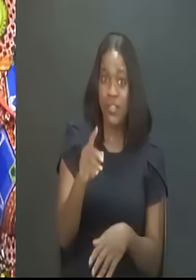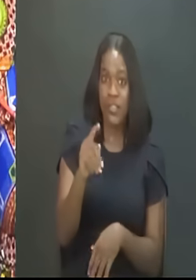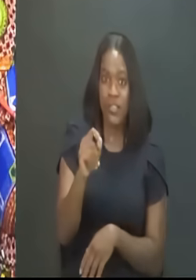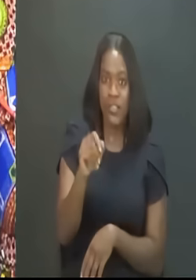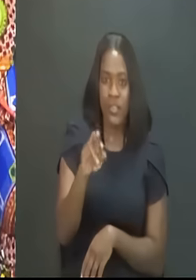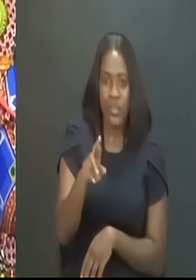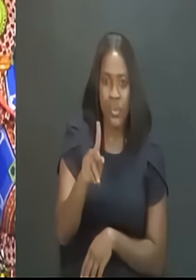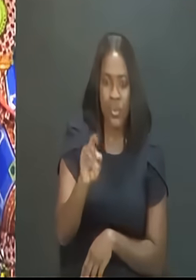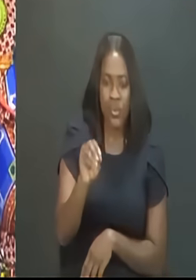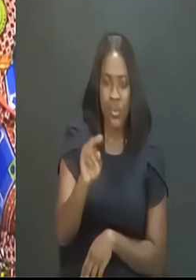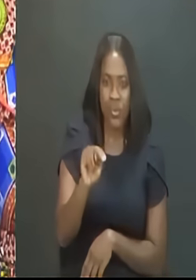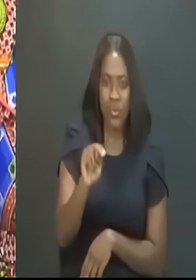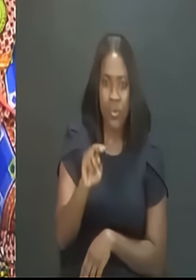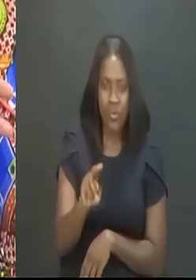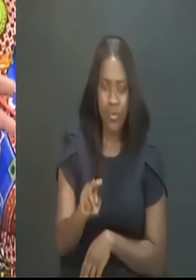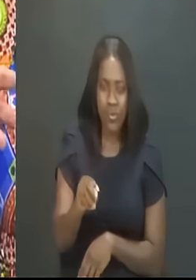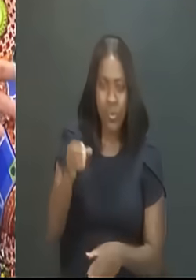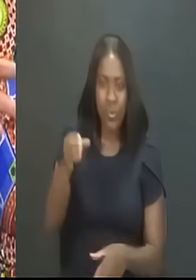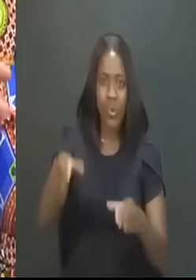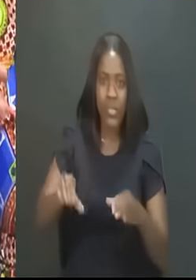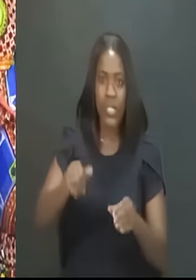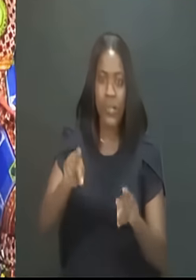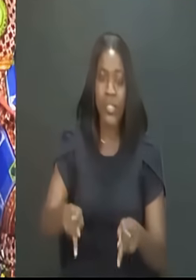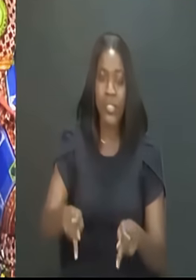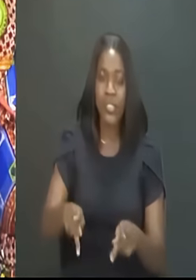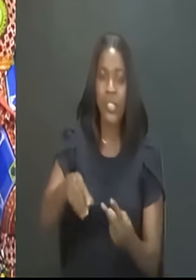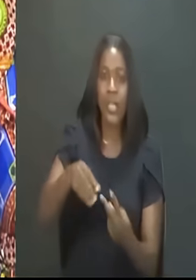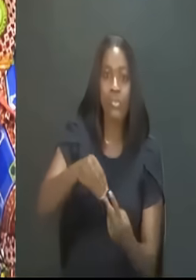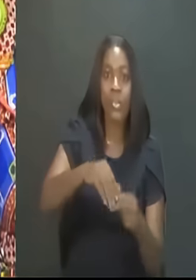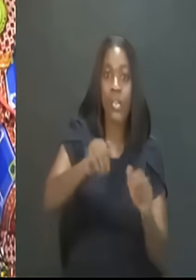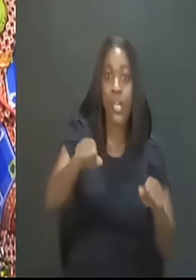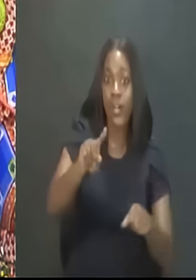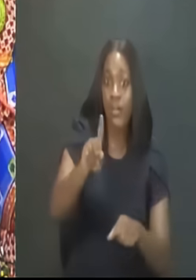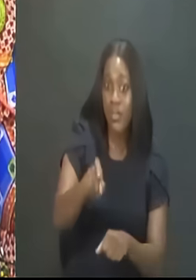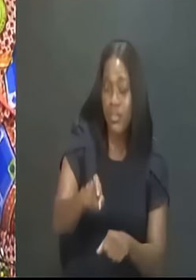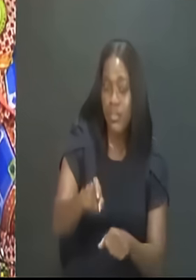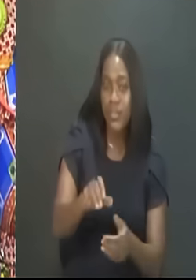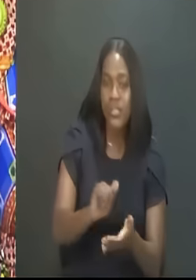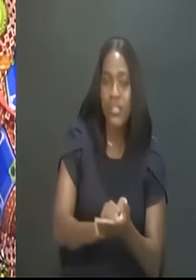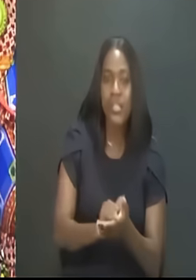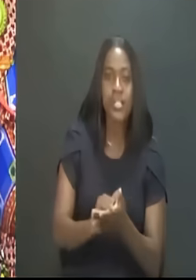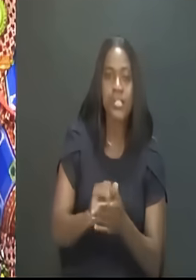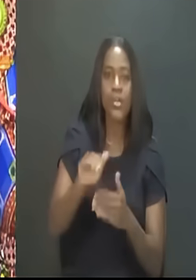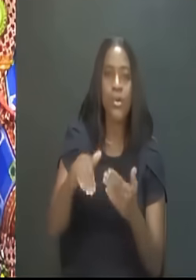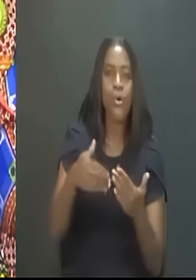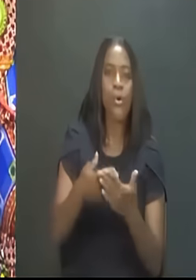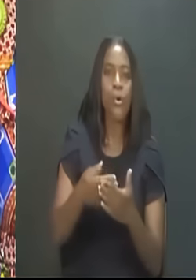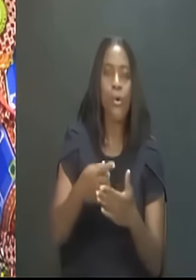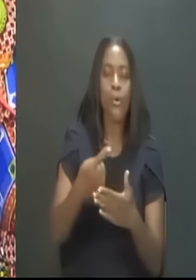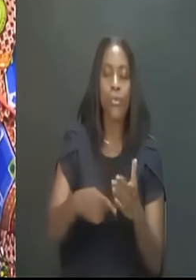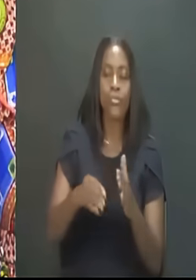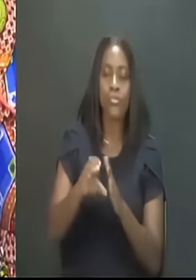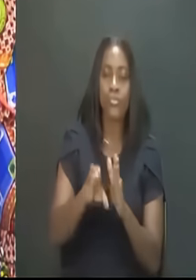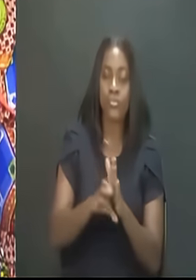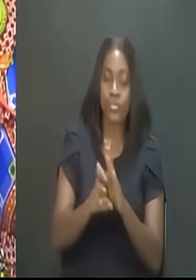person can be nominated. It's a matter of constitutional concern, but Mr. Speaker, this is not the time for it. This is not the time